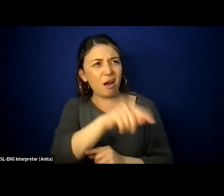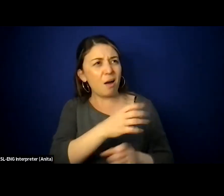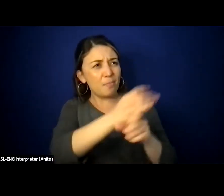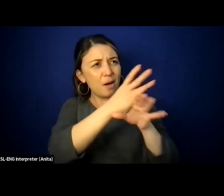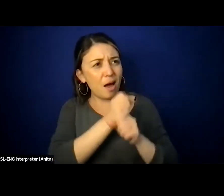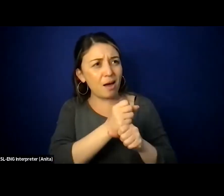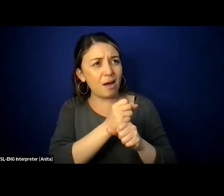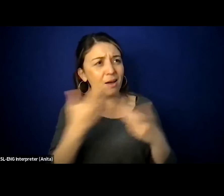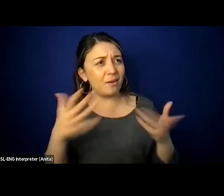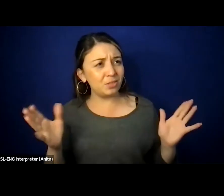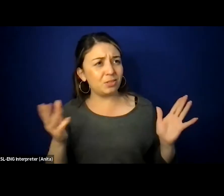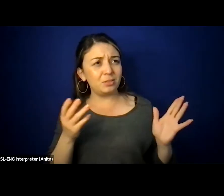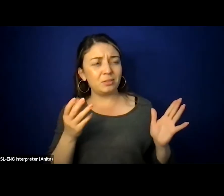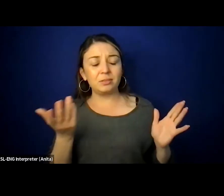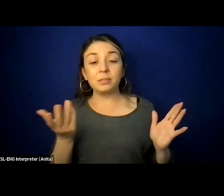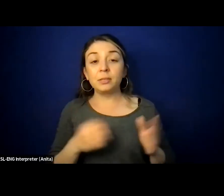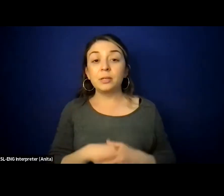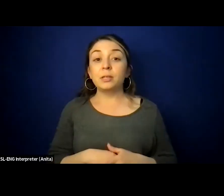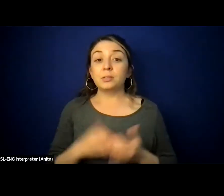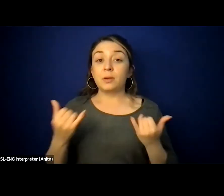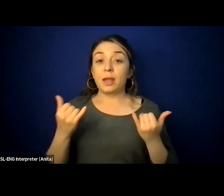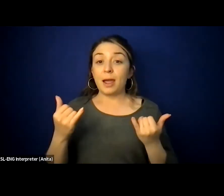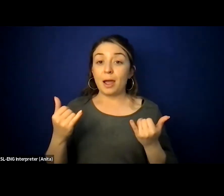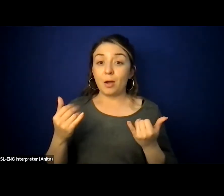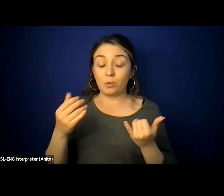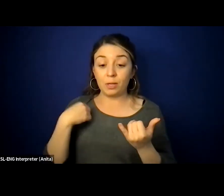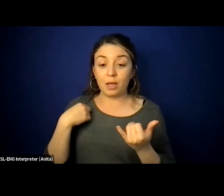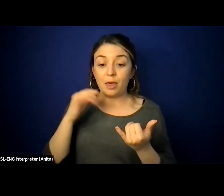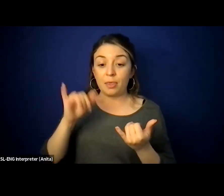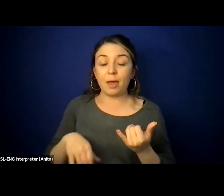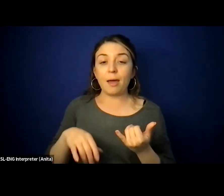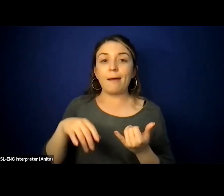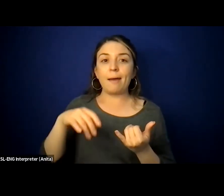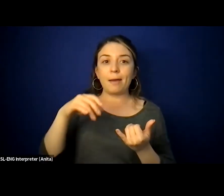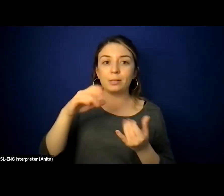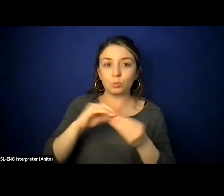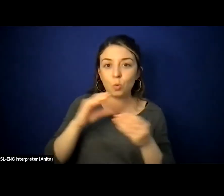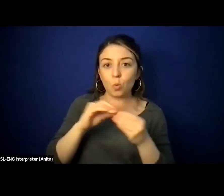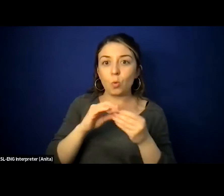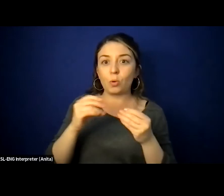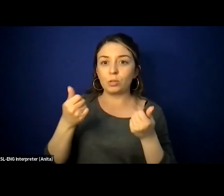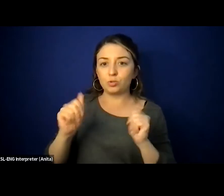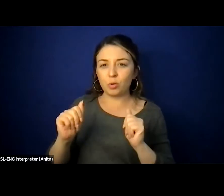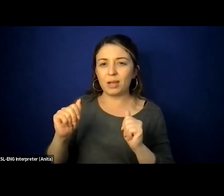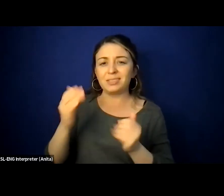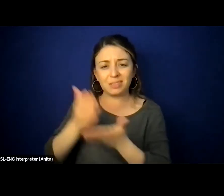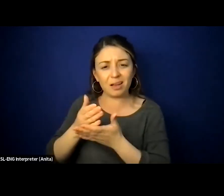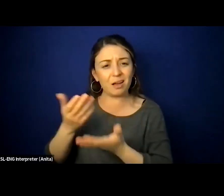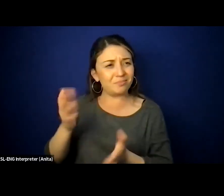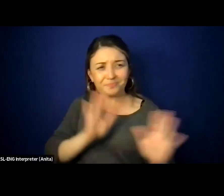And so it is by rejecting that narrative over and over and over again, in that way